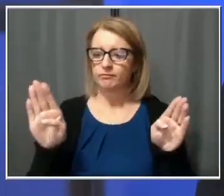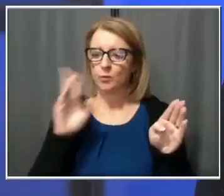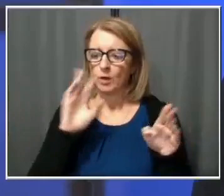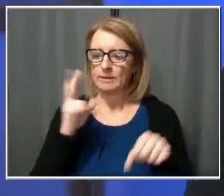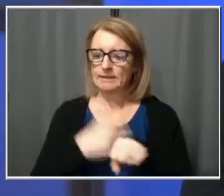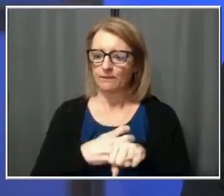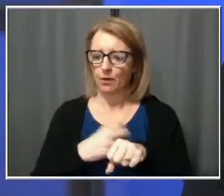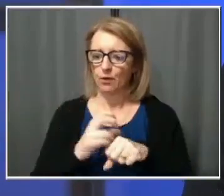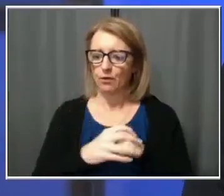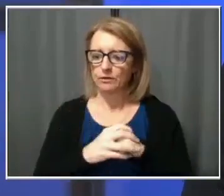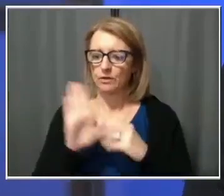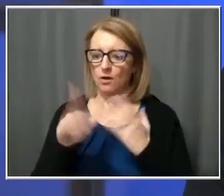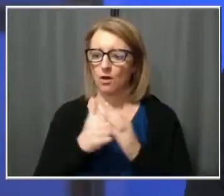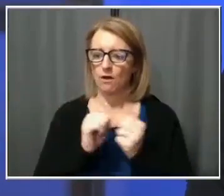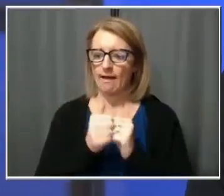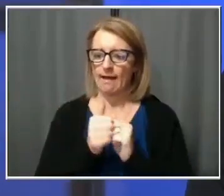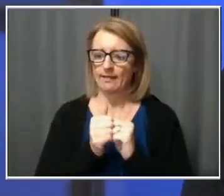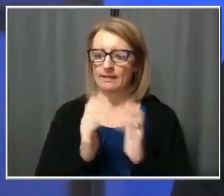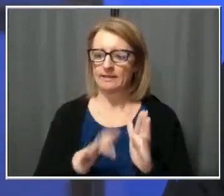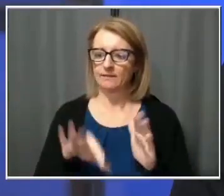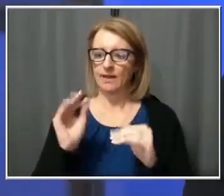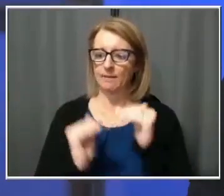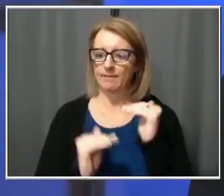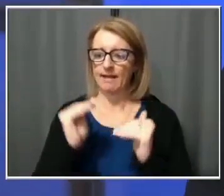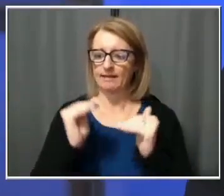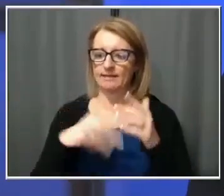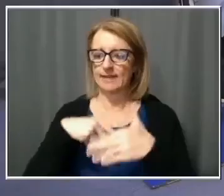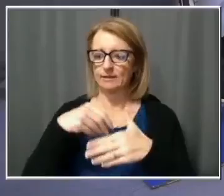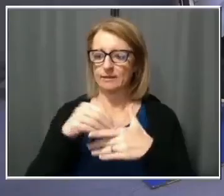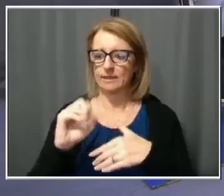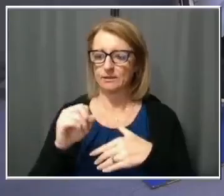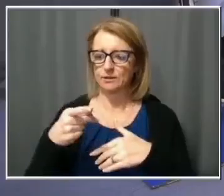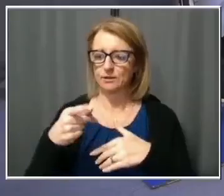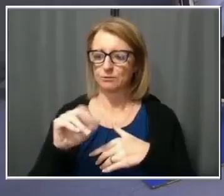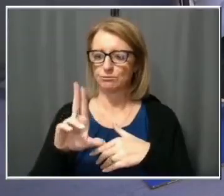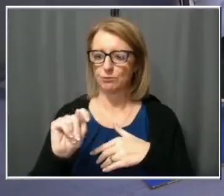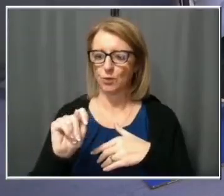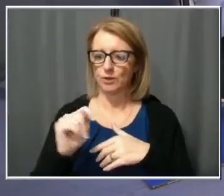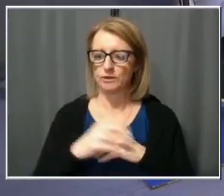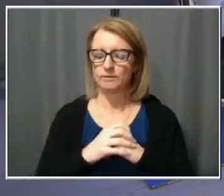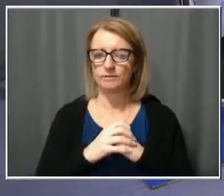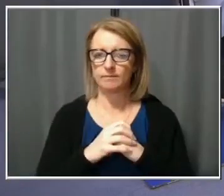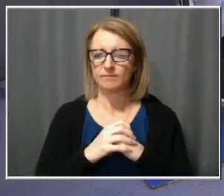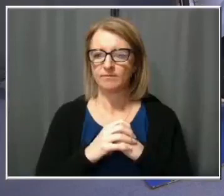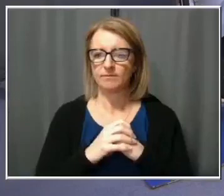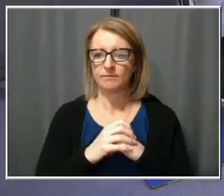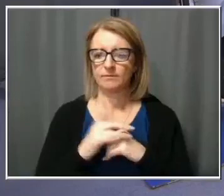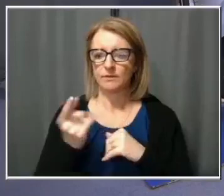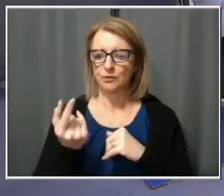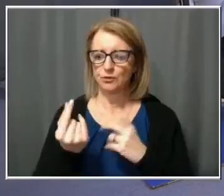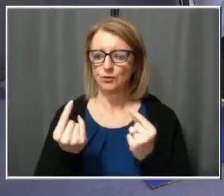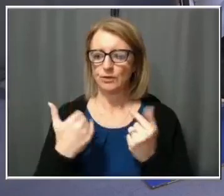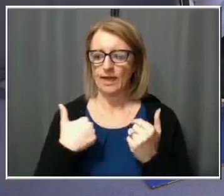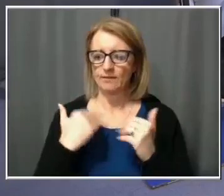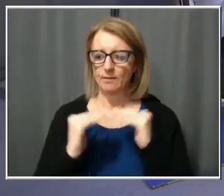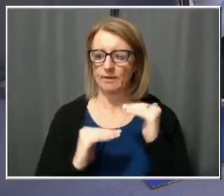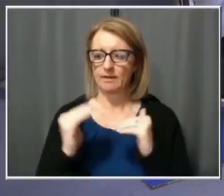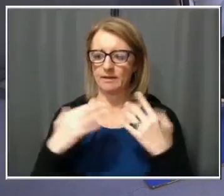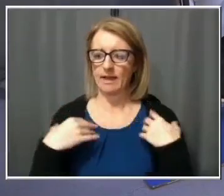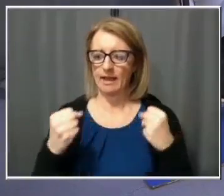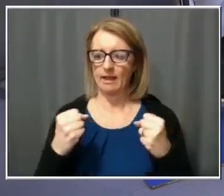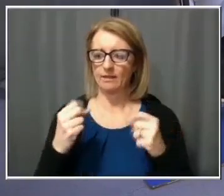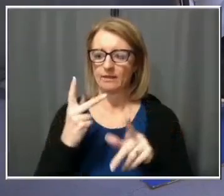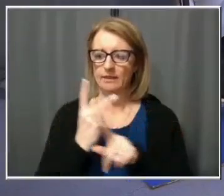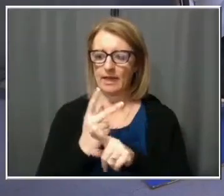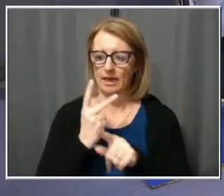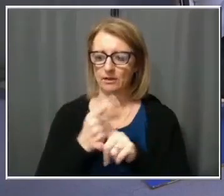think all athletes need to find some level of balance outside of sport. So, and you do have a little bit of a balance here because you're also in healthcare, so that's giving you a